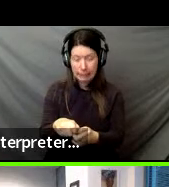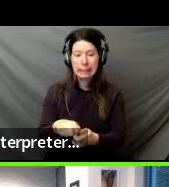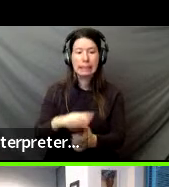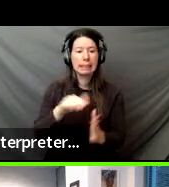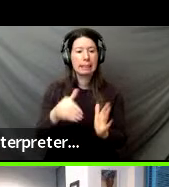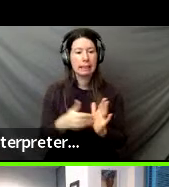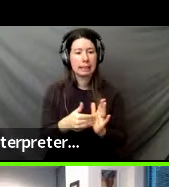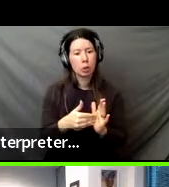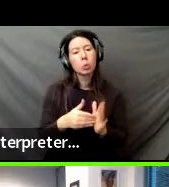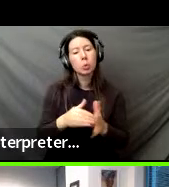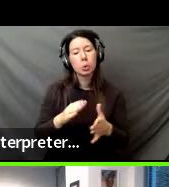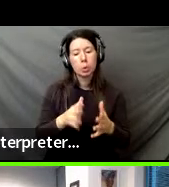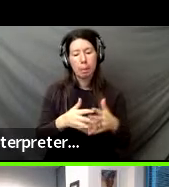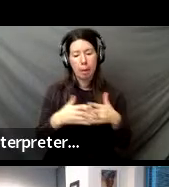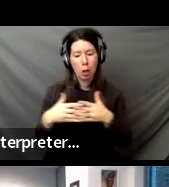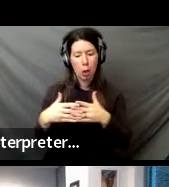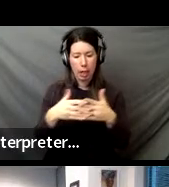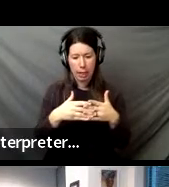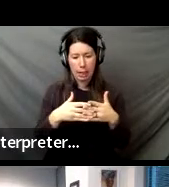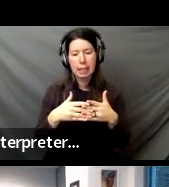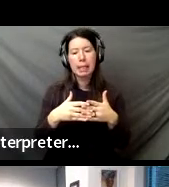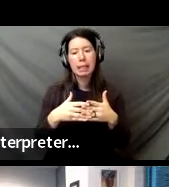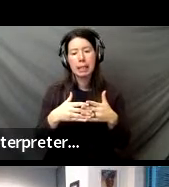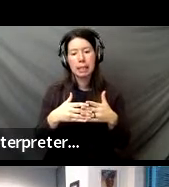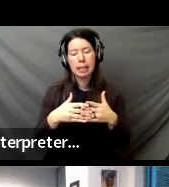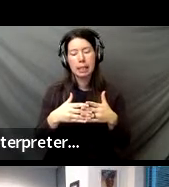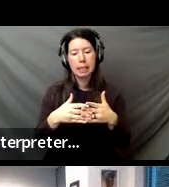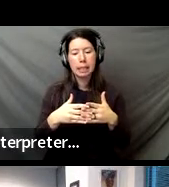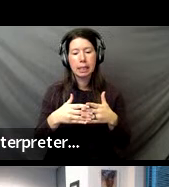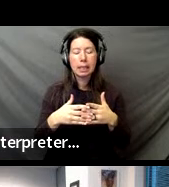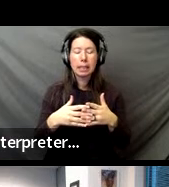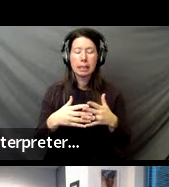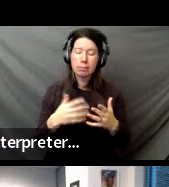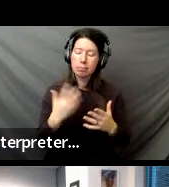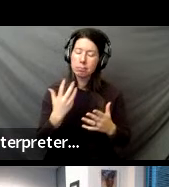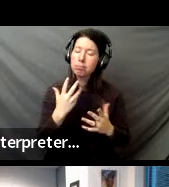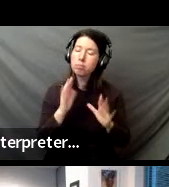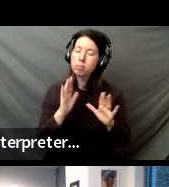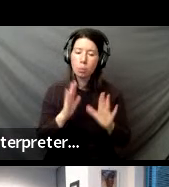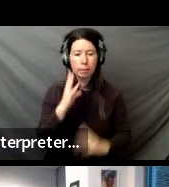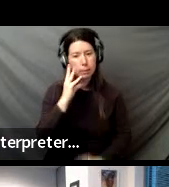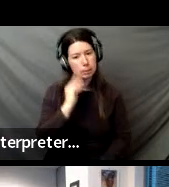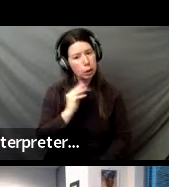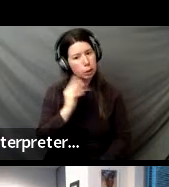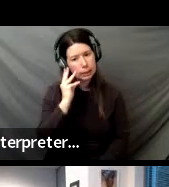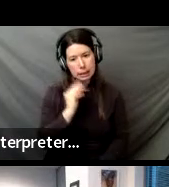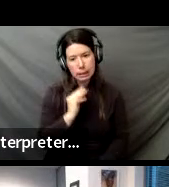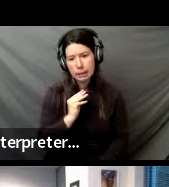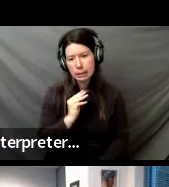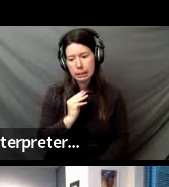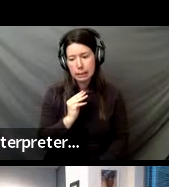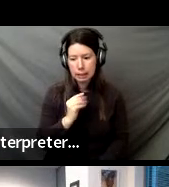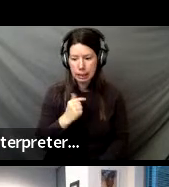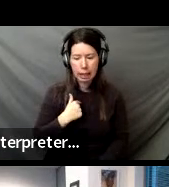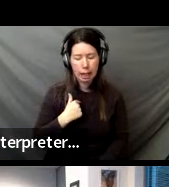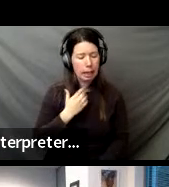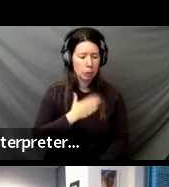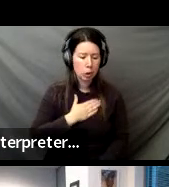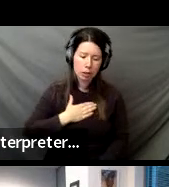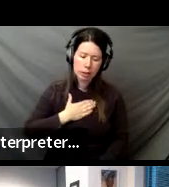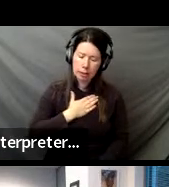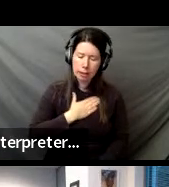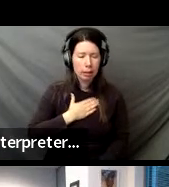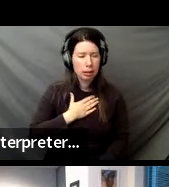America. And it was such a wonderful experience for me, and I appreciate so much what